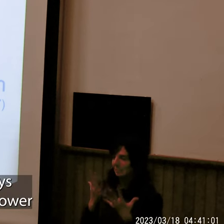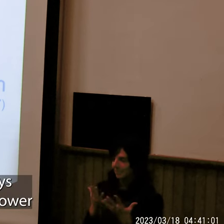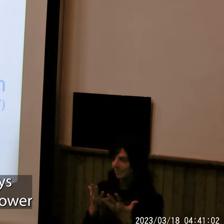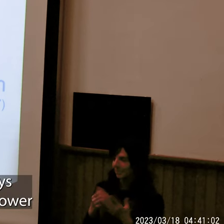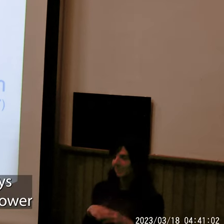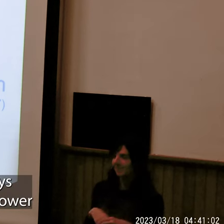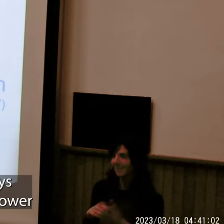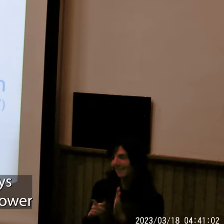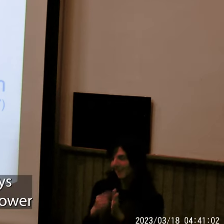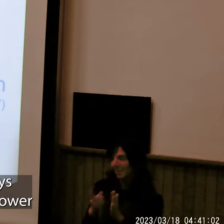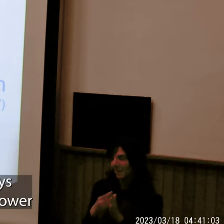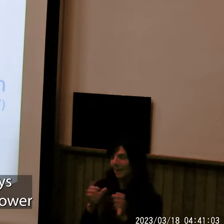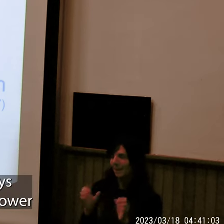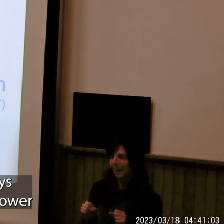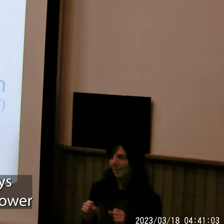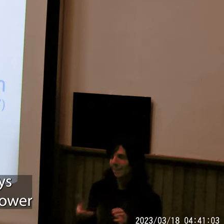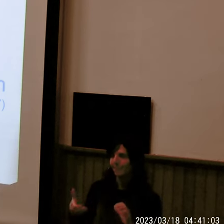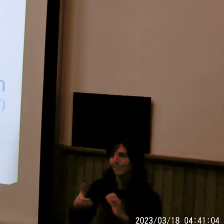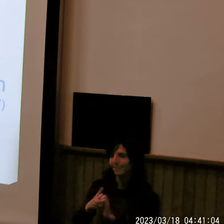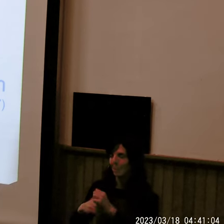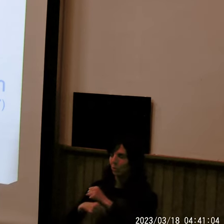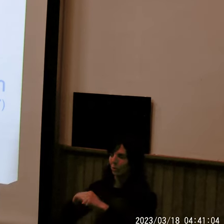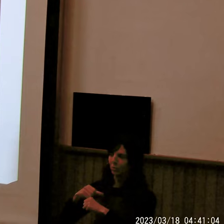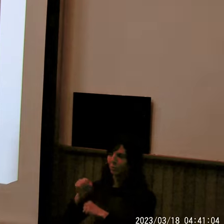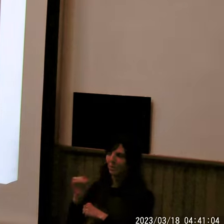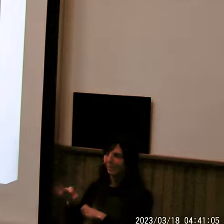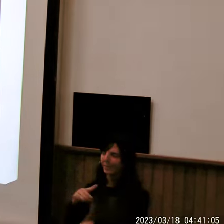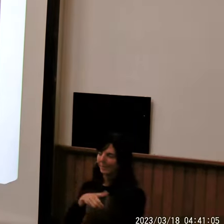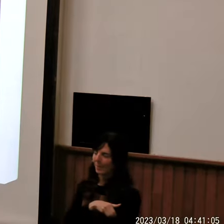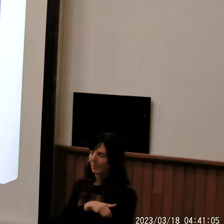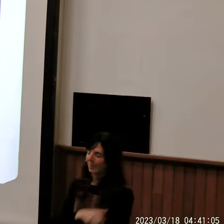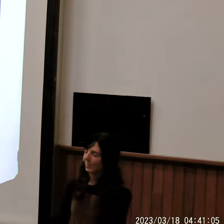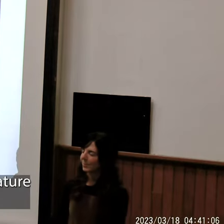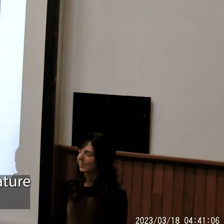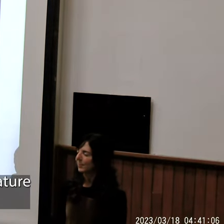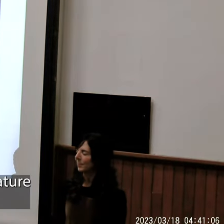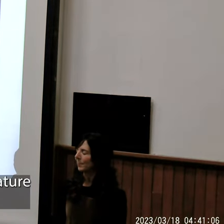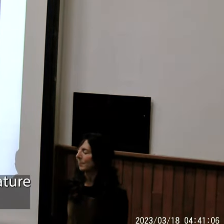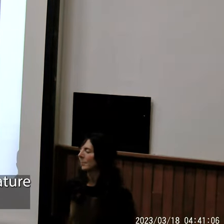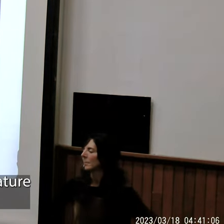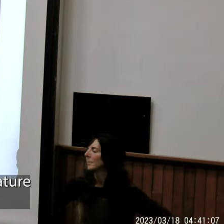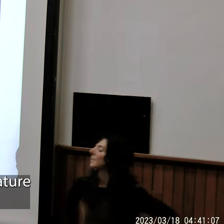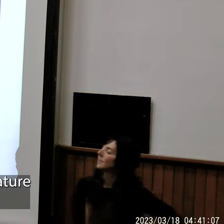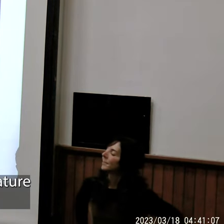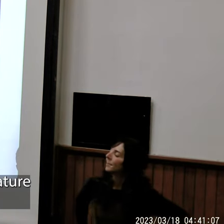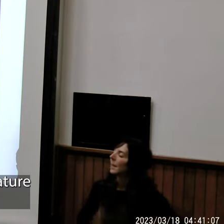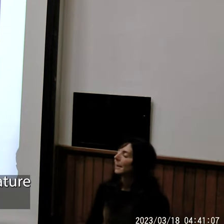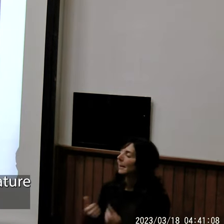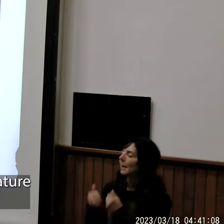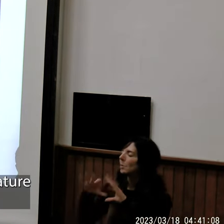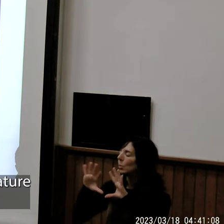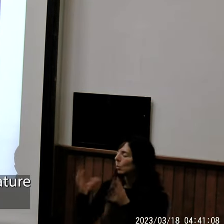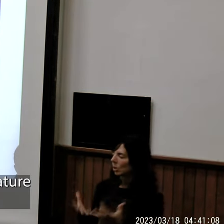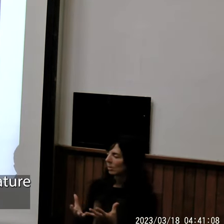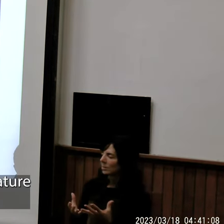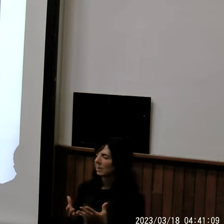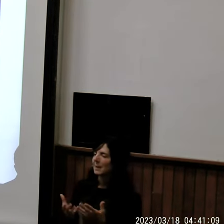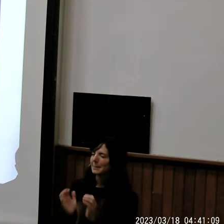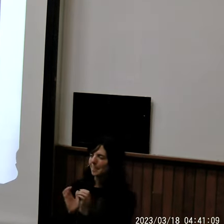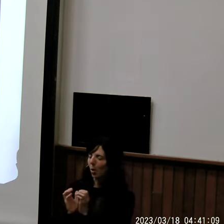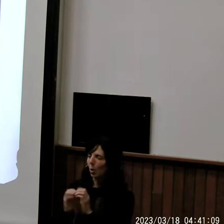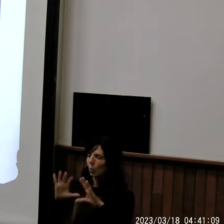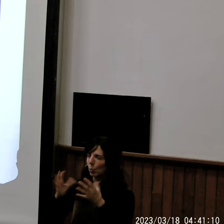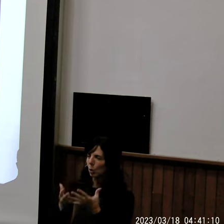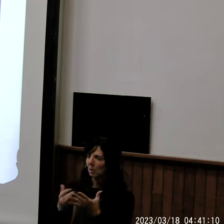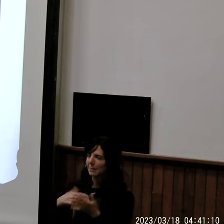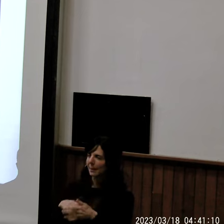counter-hegemonic in some ways, and complicit with structures of power in others. Game worlds are universes in miniature that challenge us to